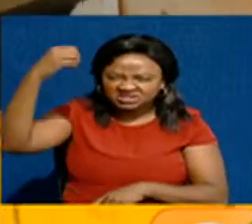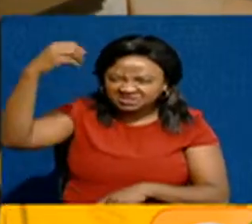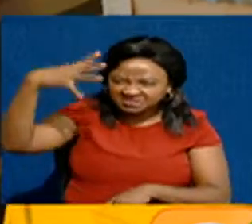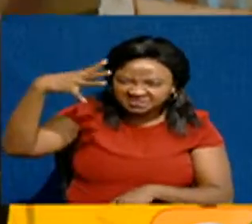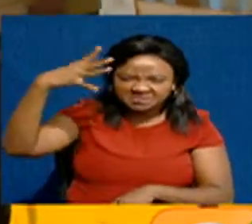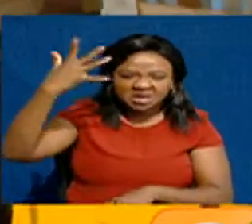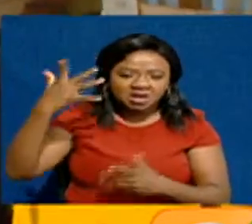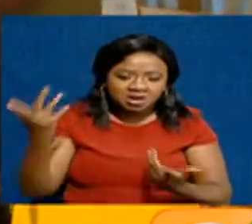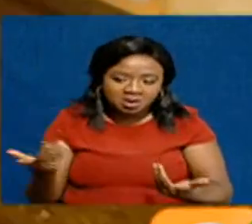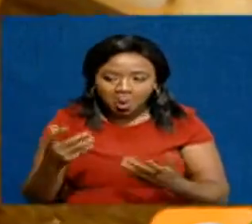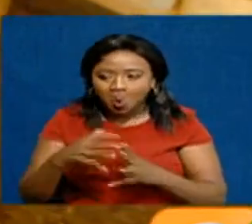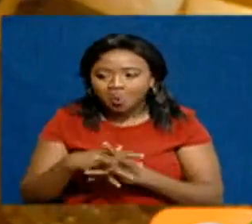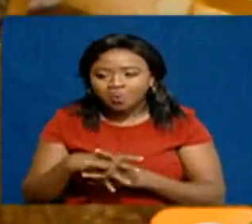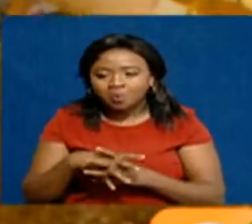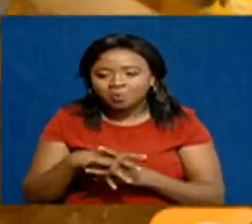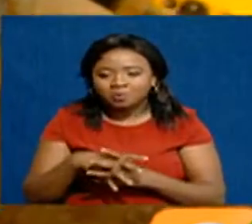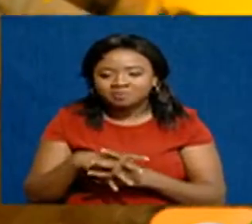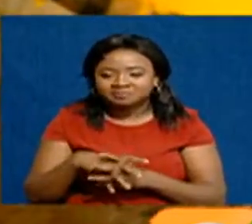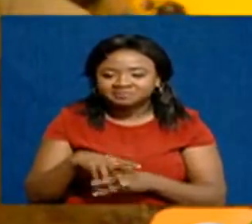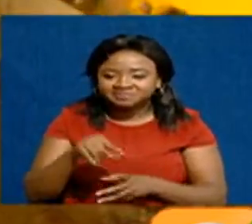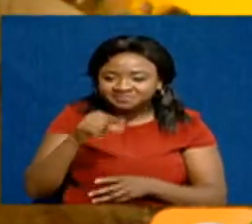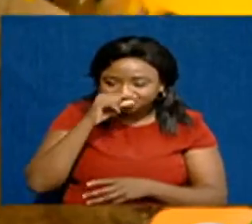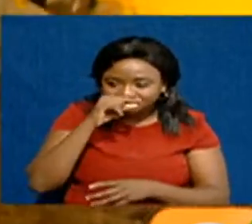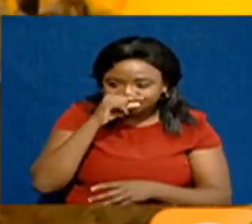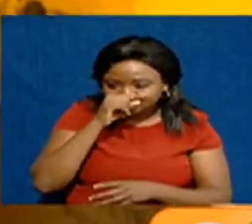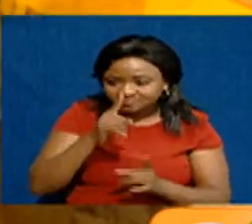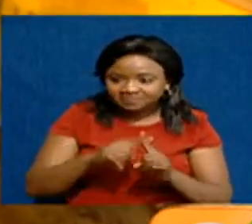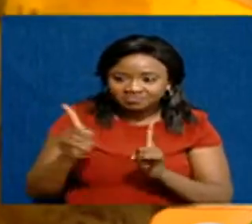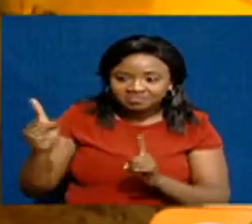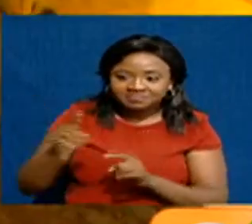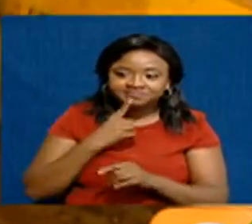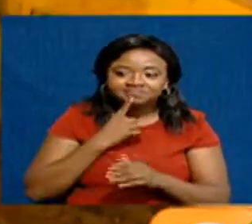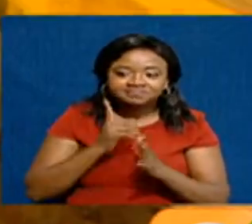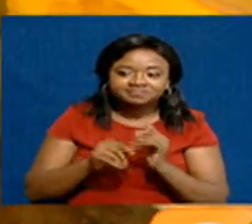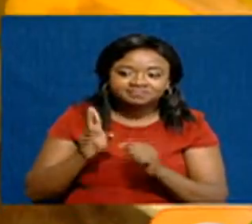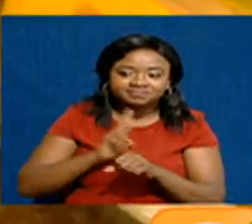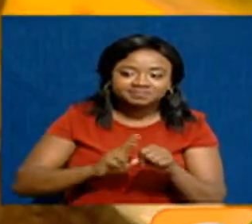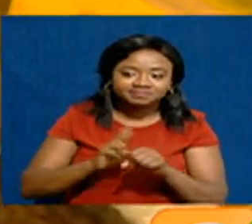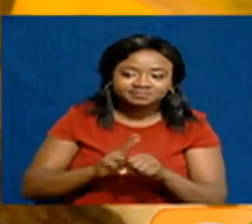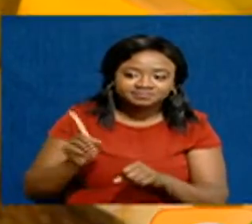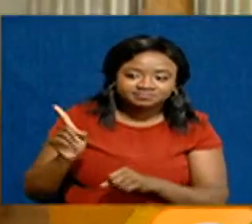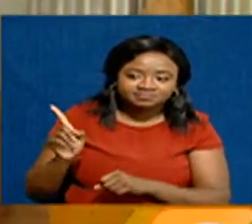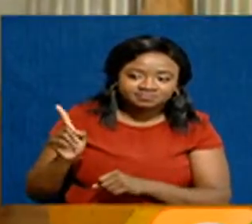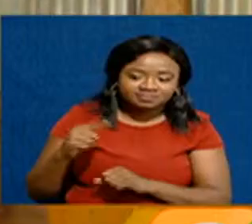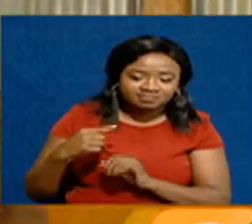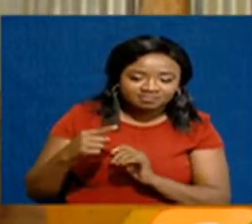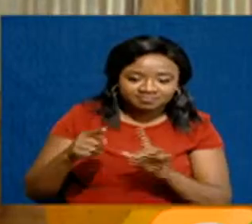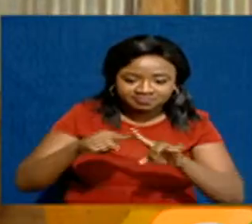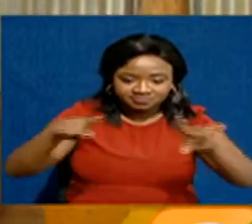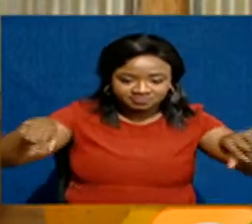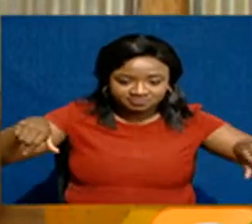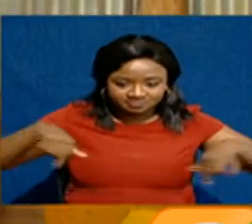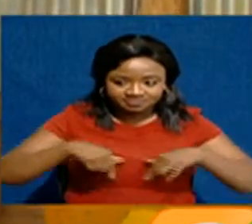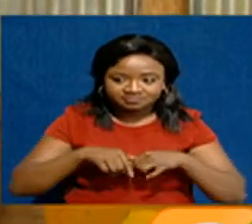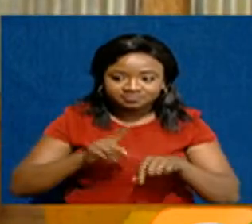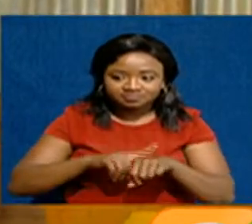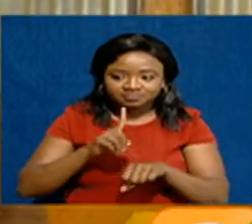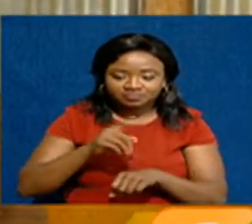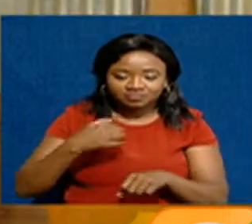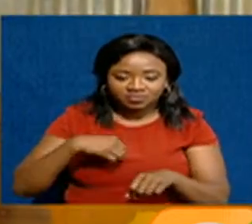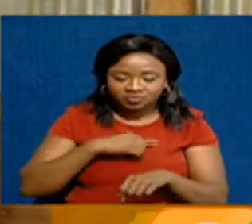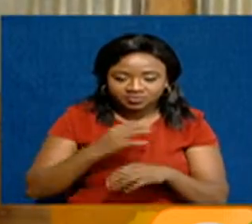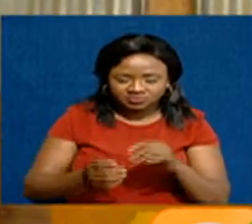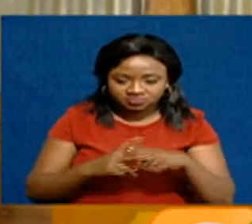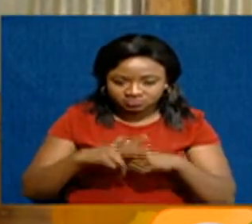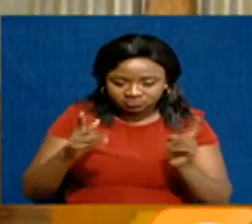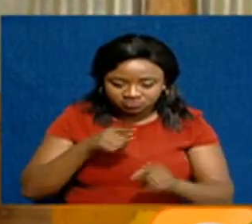raise chicks, Okech has adopted fireless or flameless brooders to do the work. When Obuombe started, as I told you,